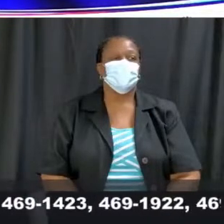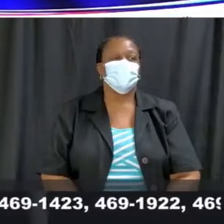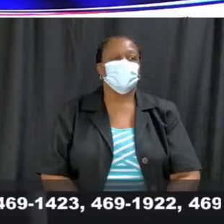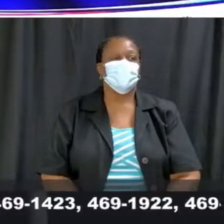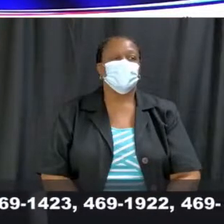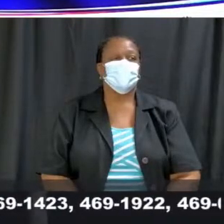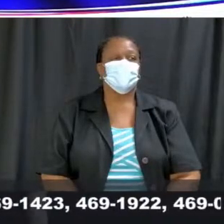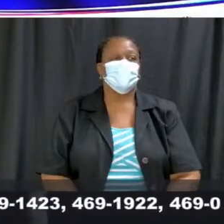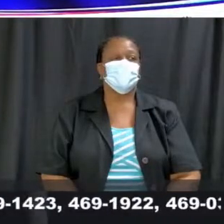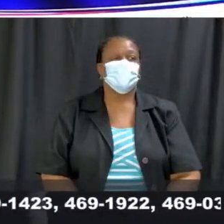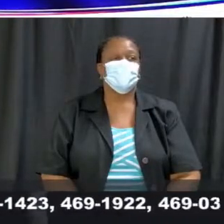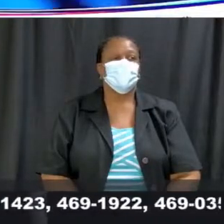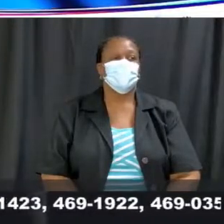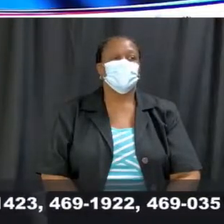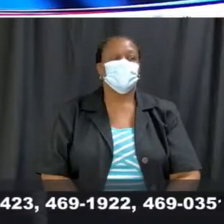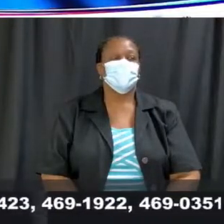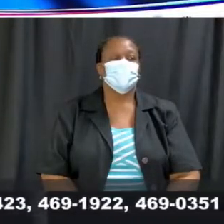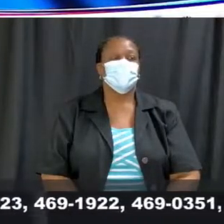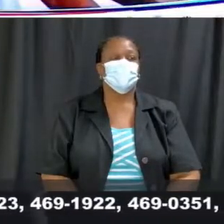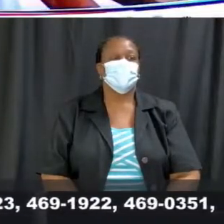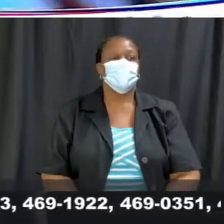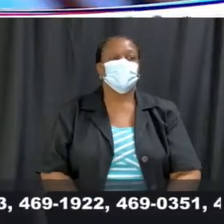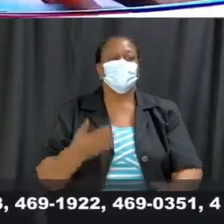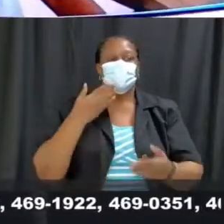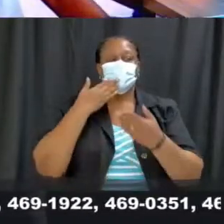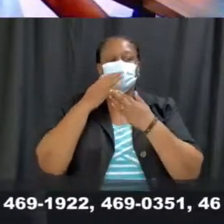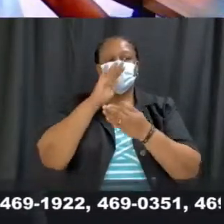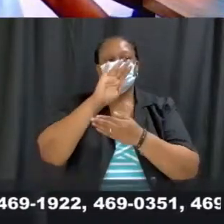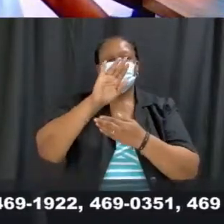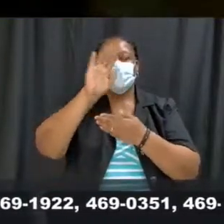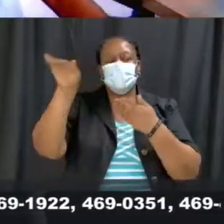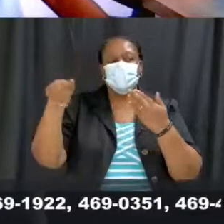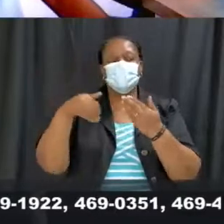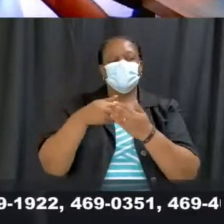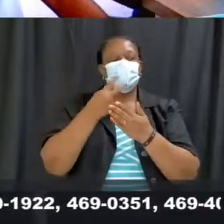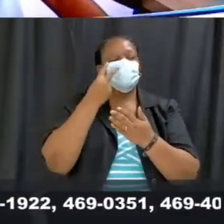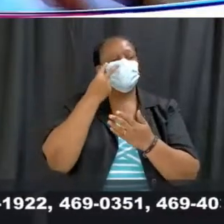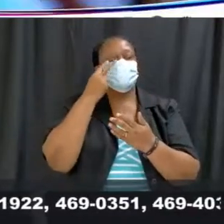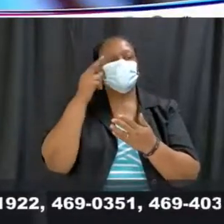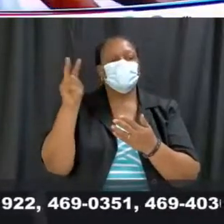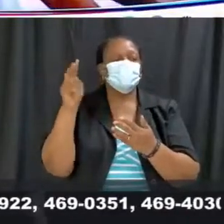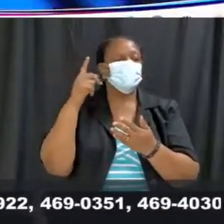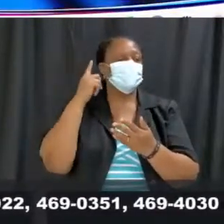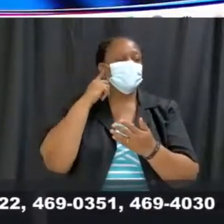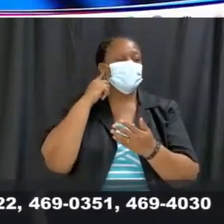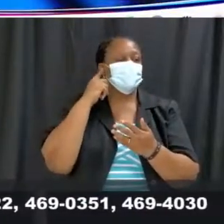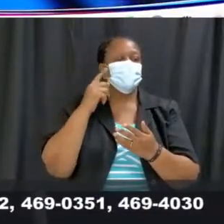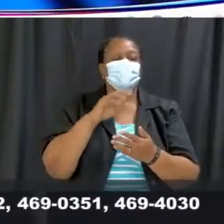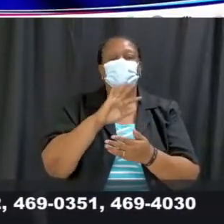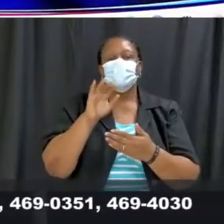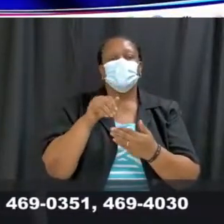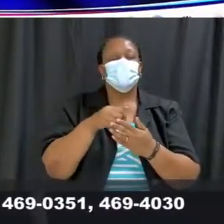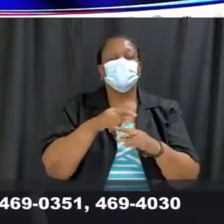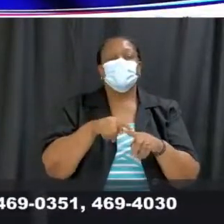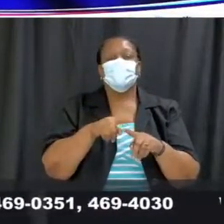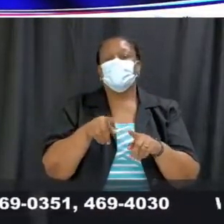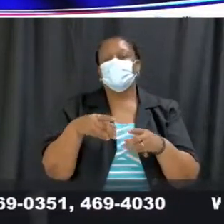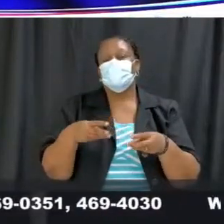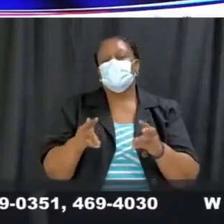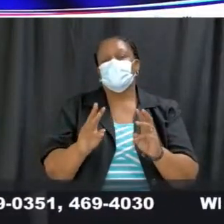Good afternoon, Mr. Williams, and thank you, and good afternoon to all viewers who are watching us and joining us via all